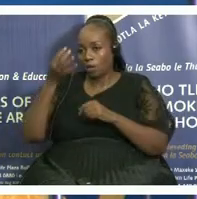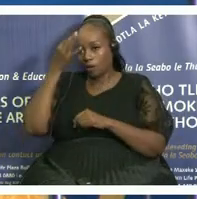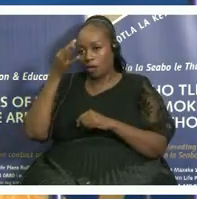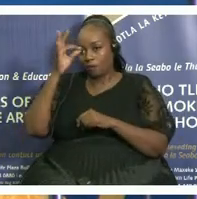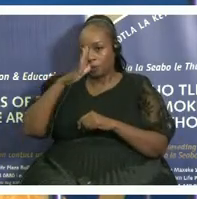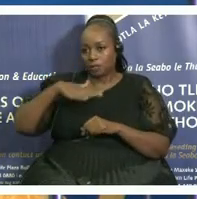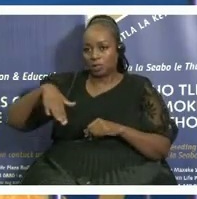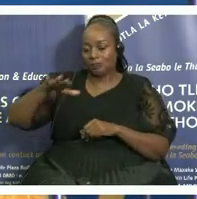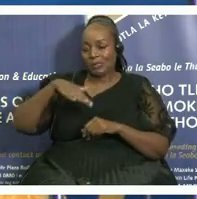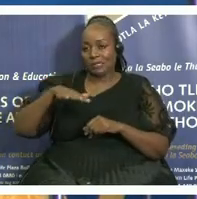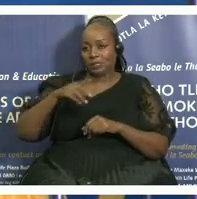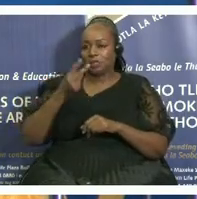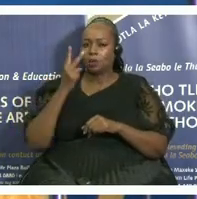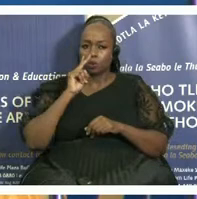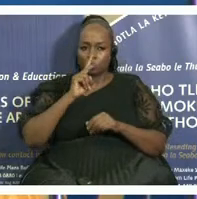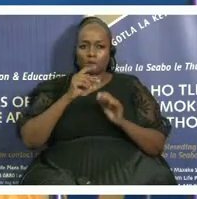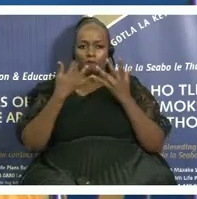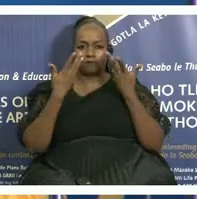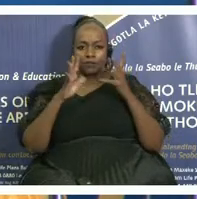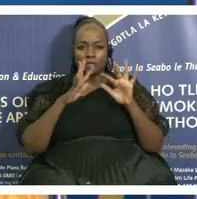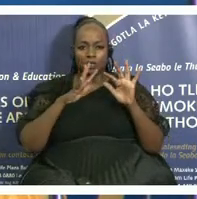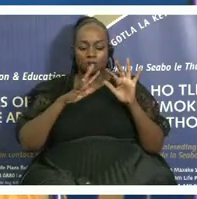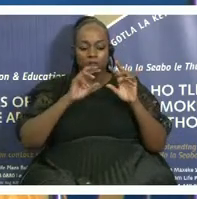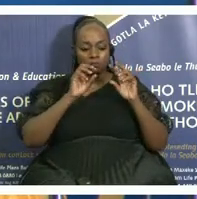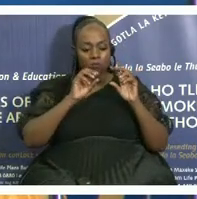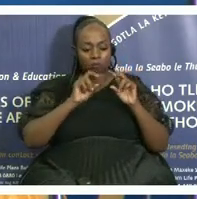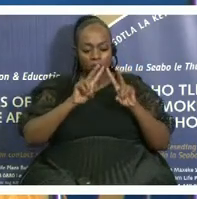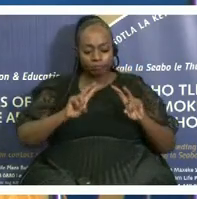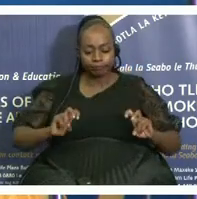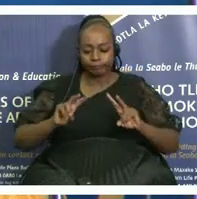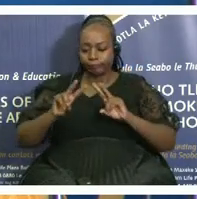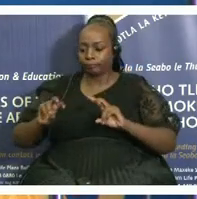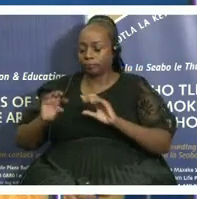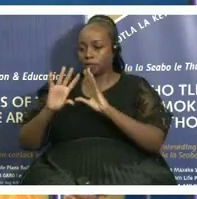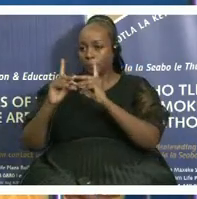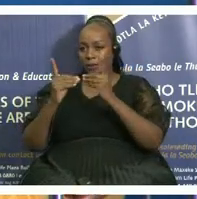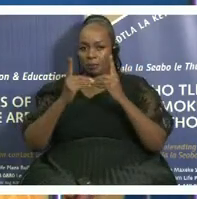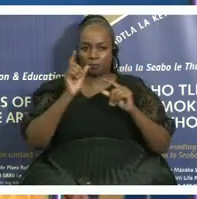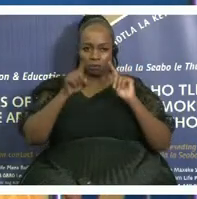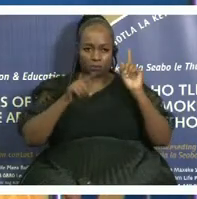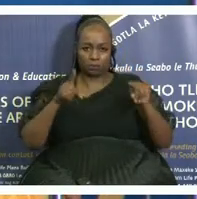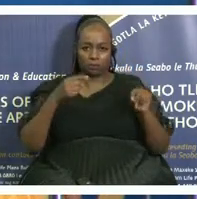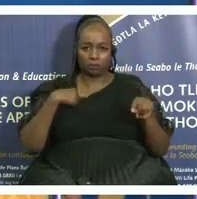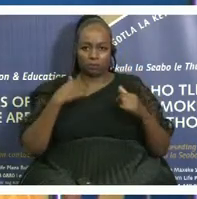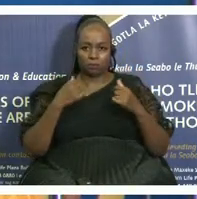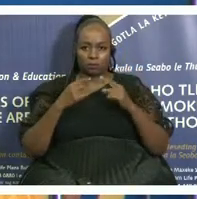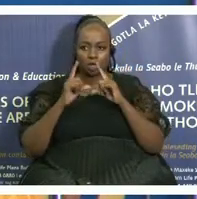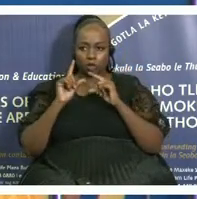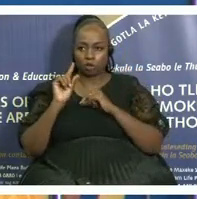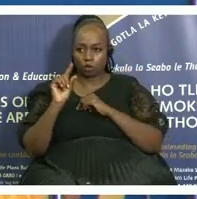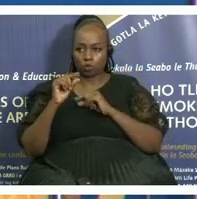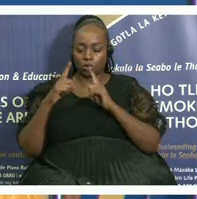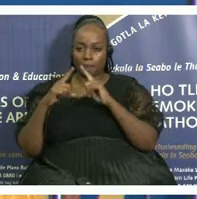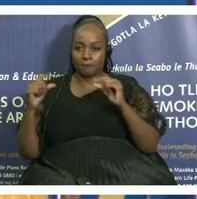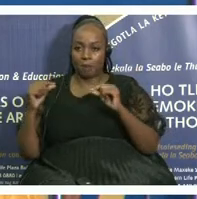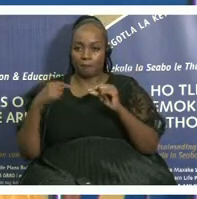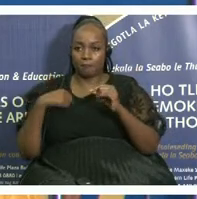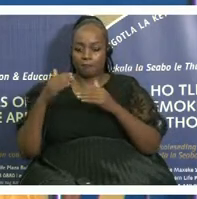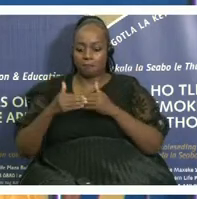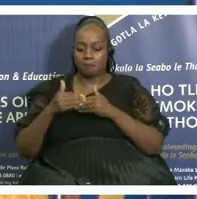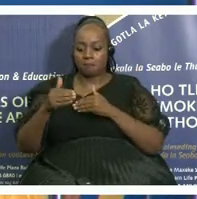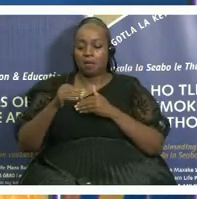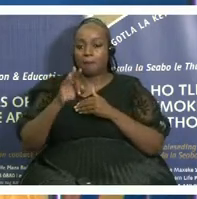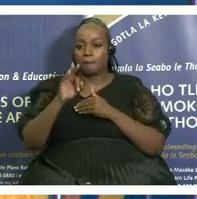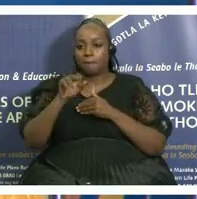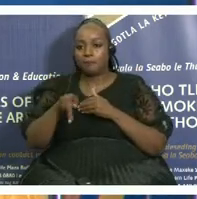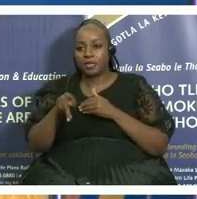provincial departments were ongoing at the conclusion of the previous PFMA audit cycle. These